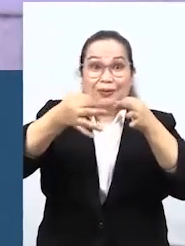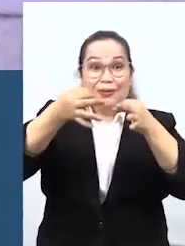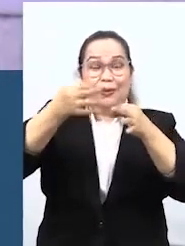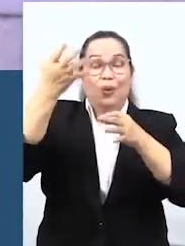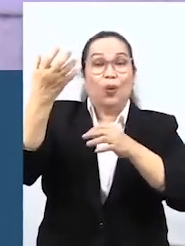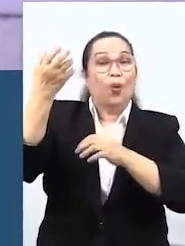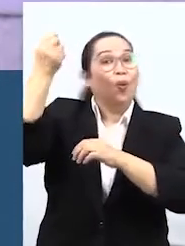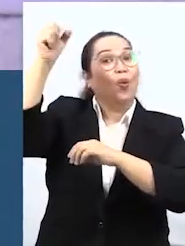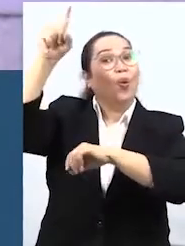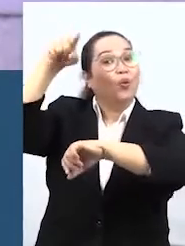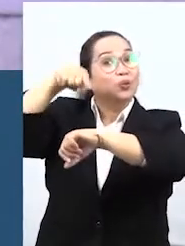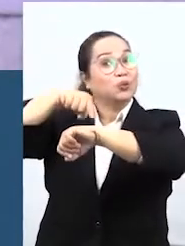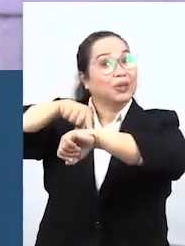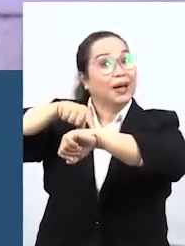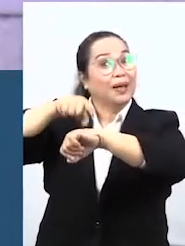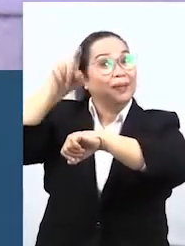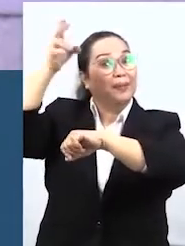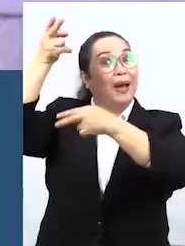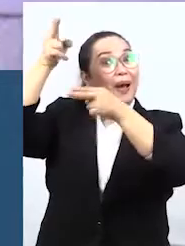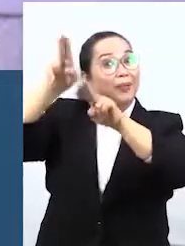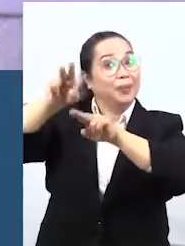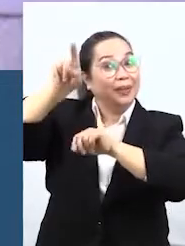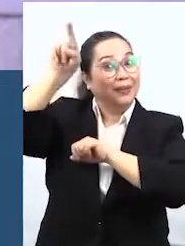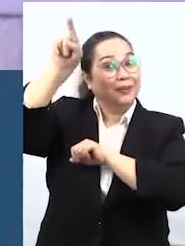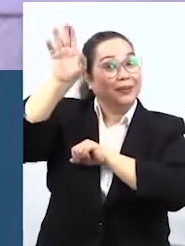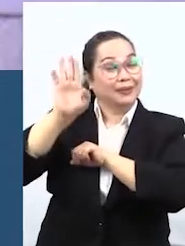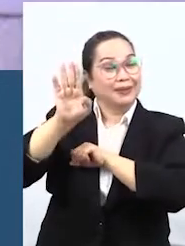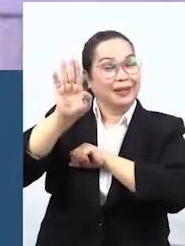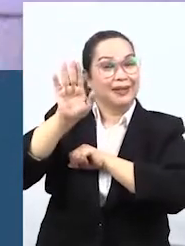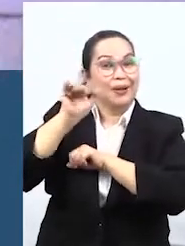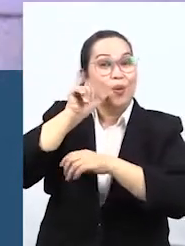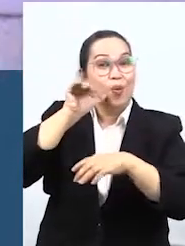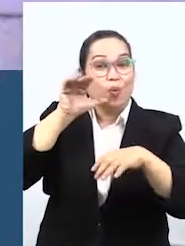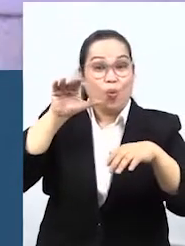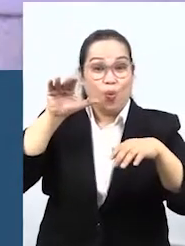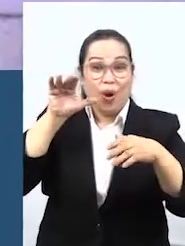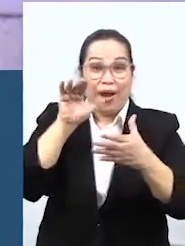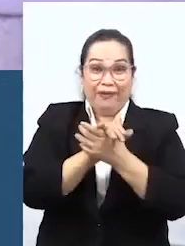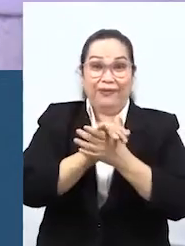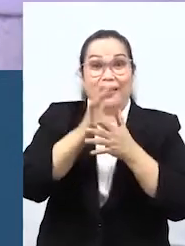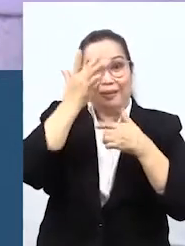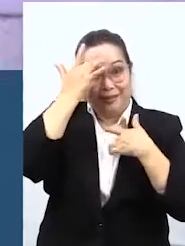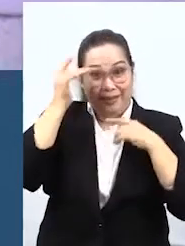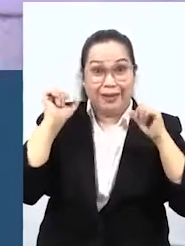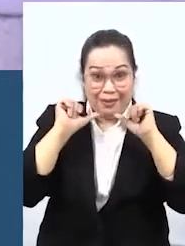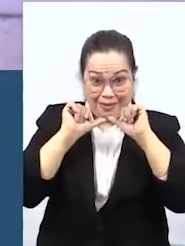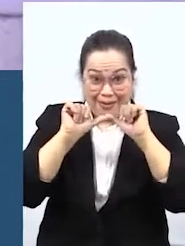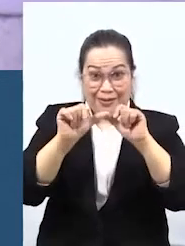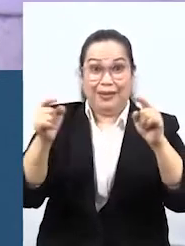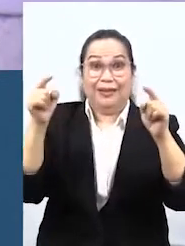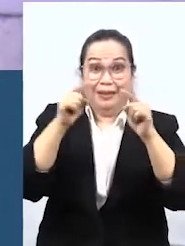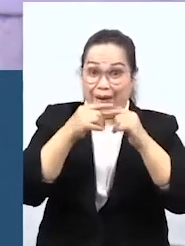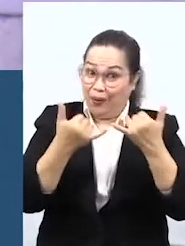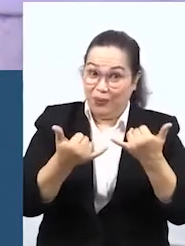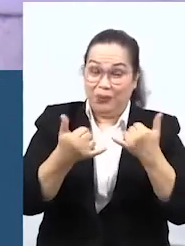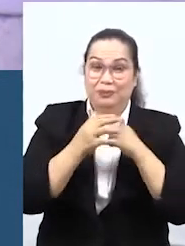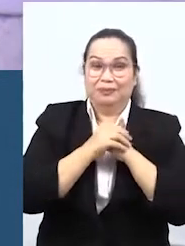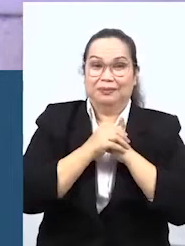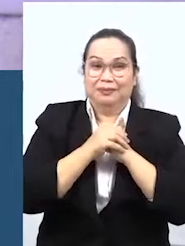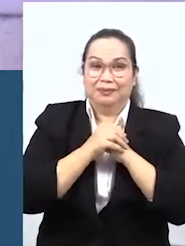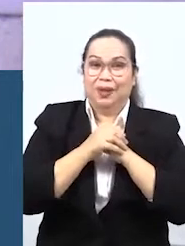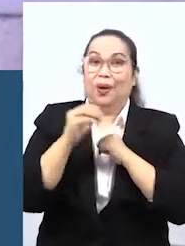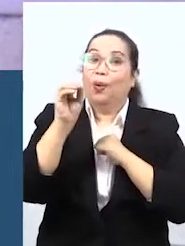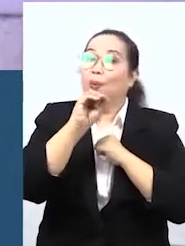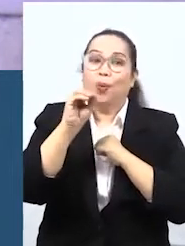his Timetable My Wife is still sick until today There's